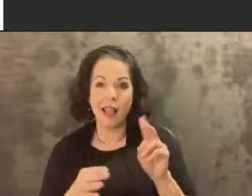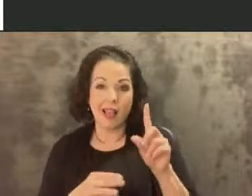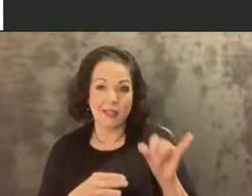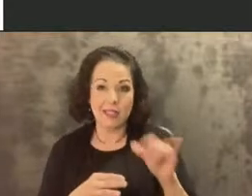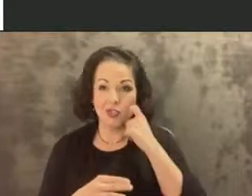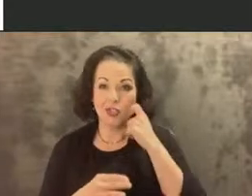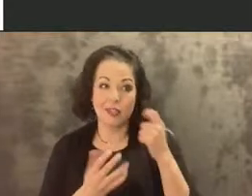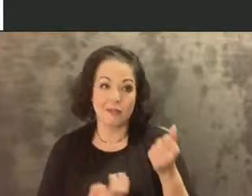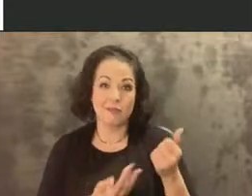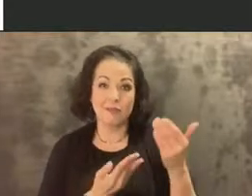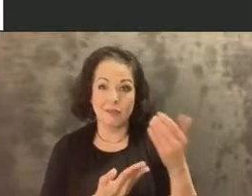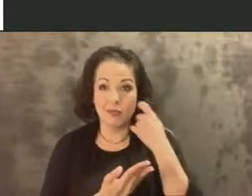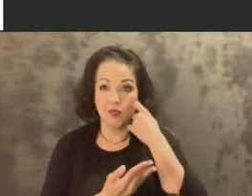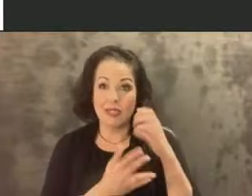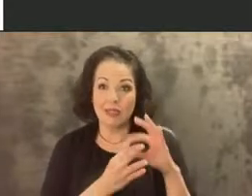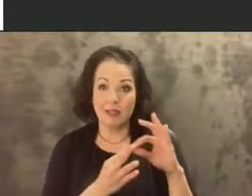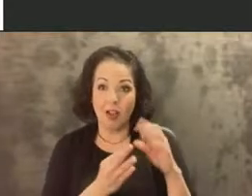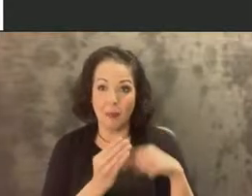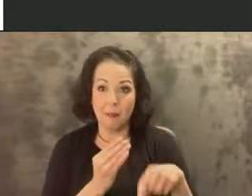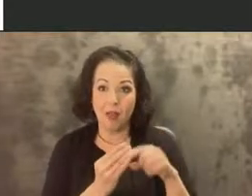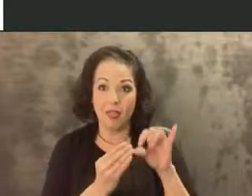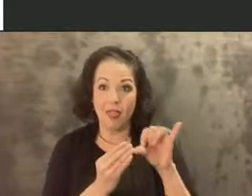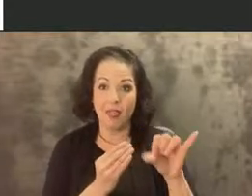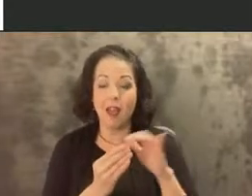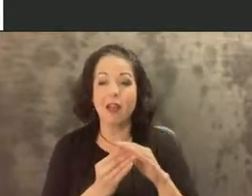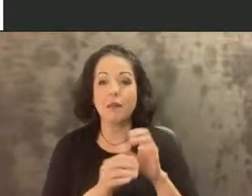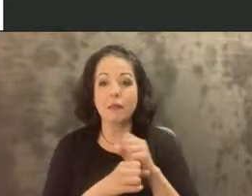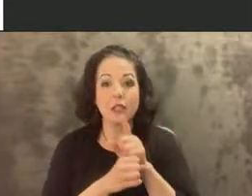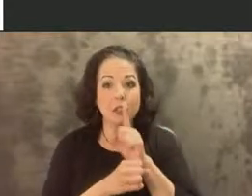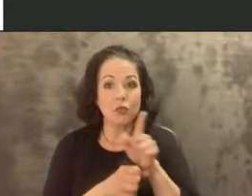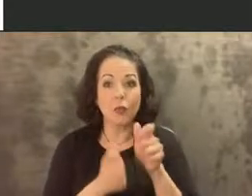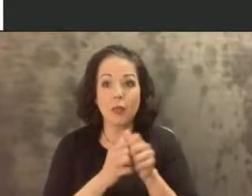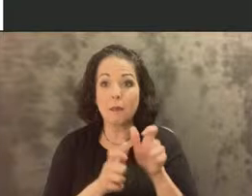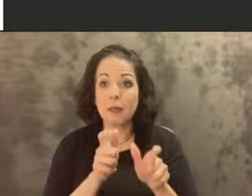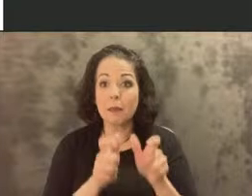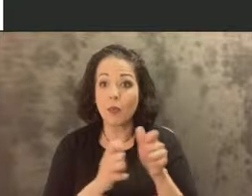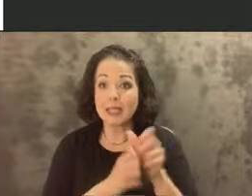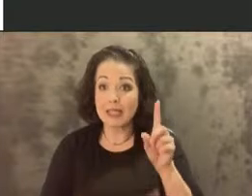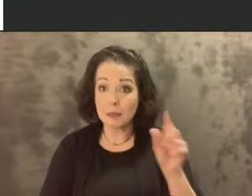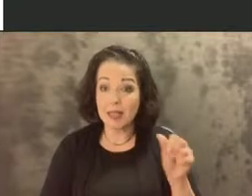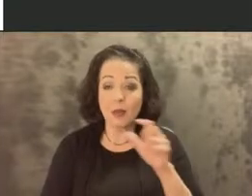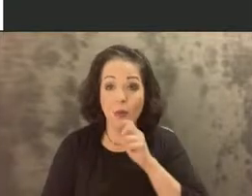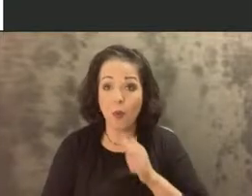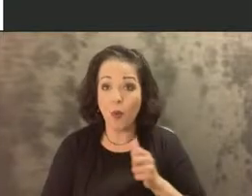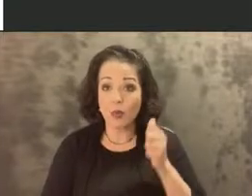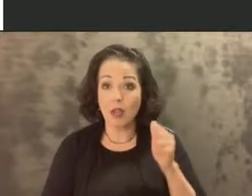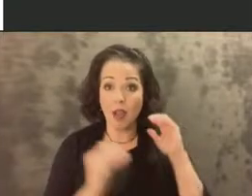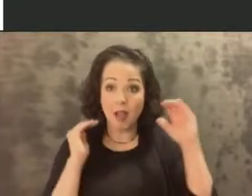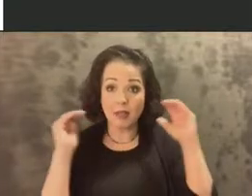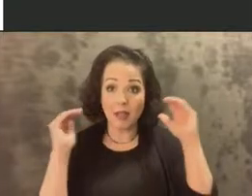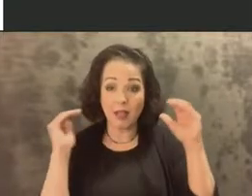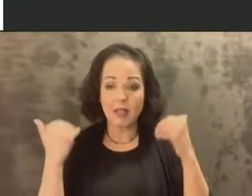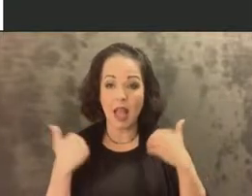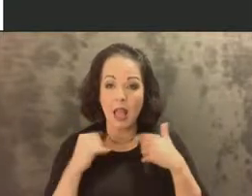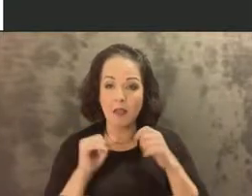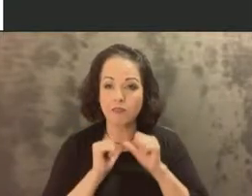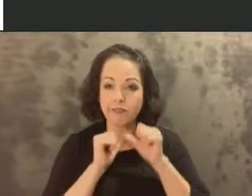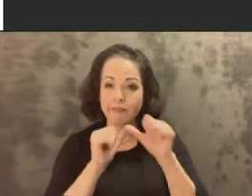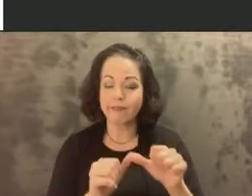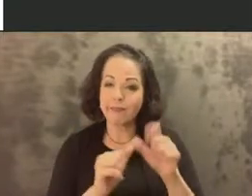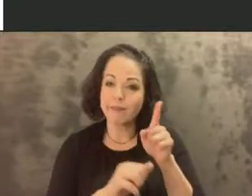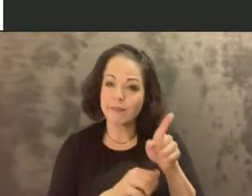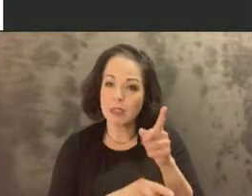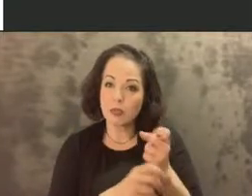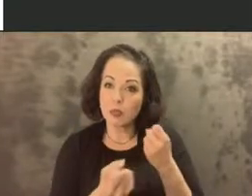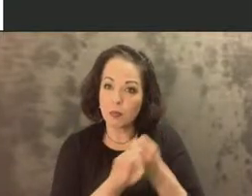Imparato talked about in terms of making sure that people with disabilities or older adults have the long-term supports and